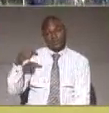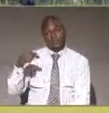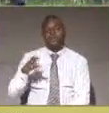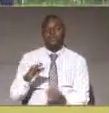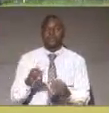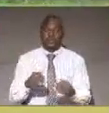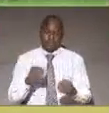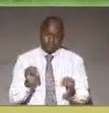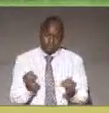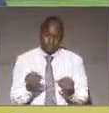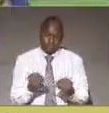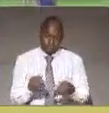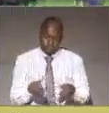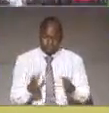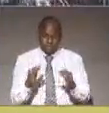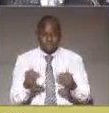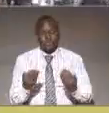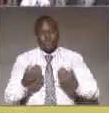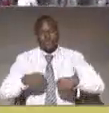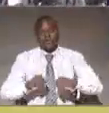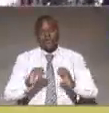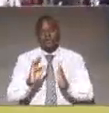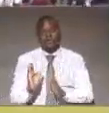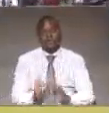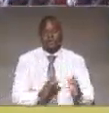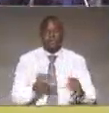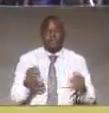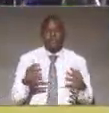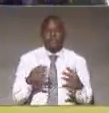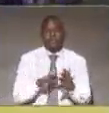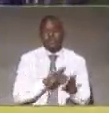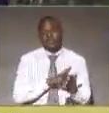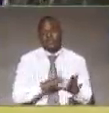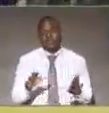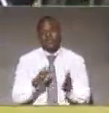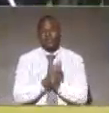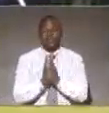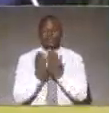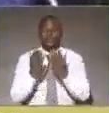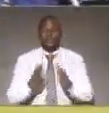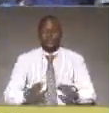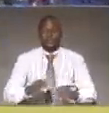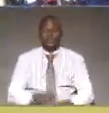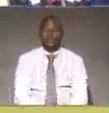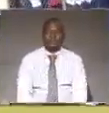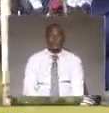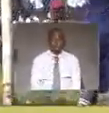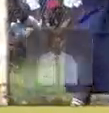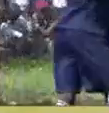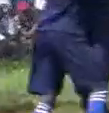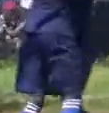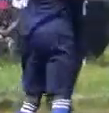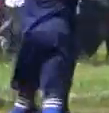by news time underway, with action planned for Thursday. John Barnes, Sentinel, reporting.